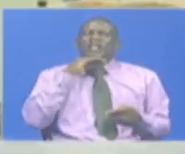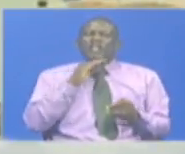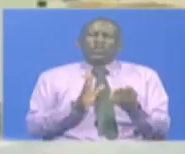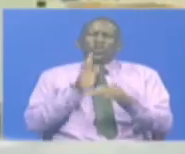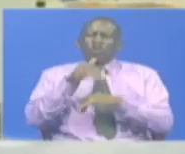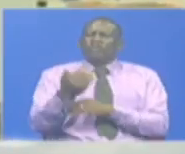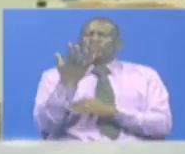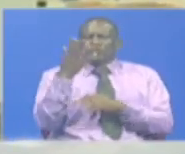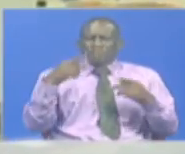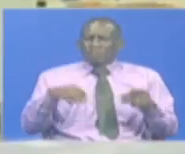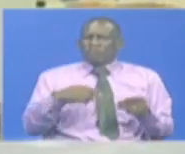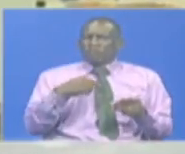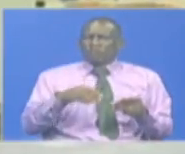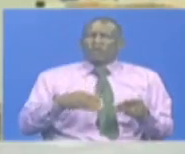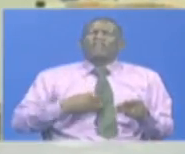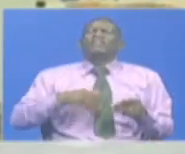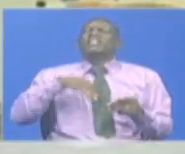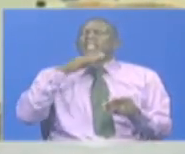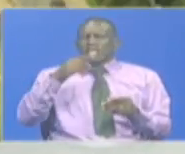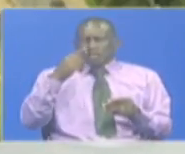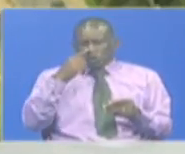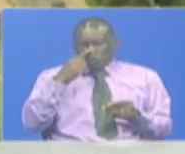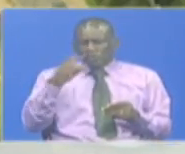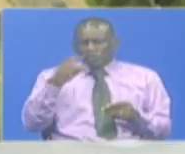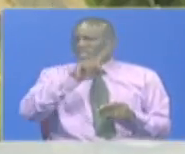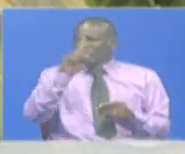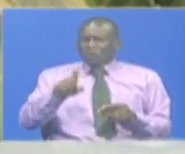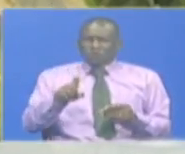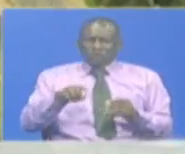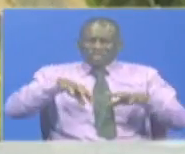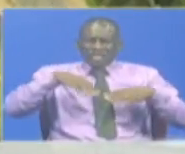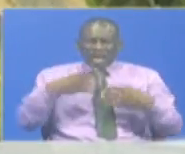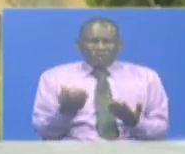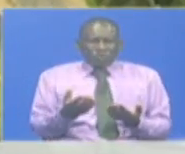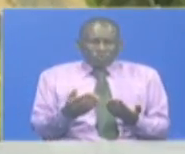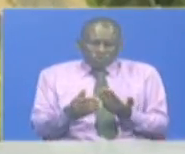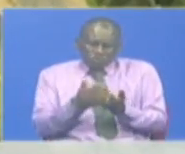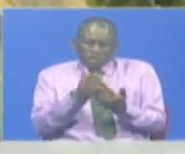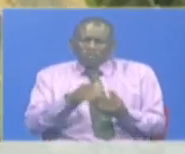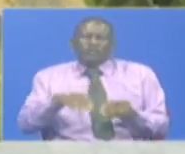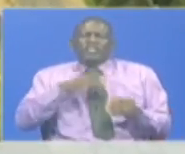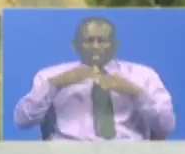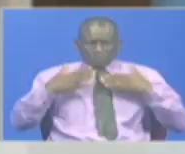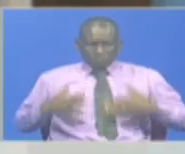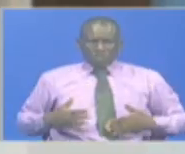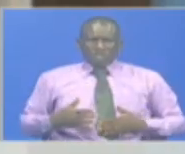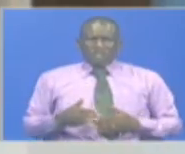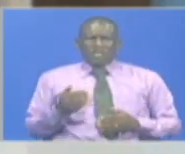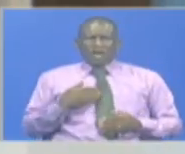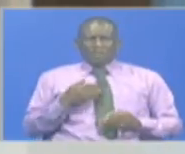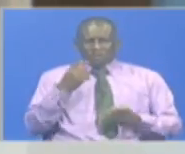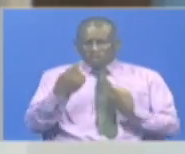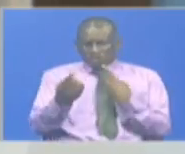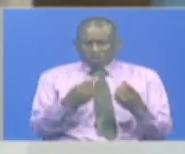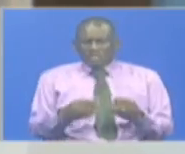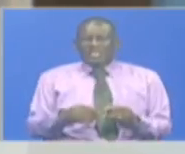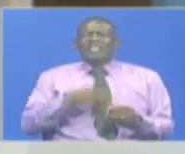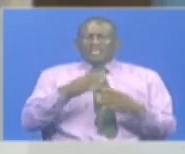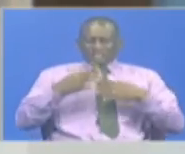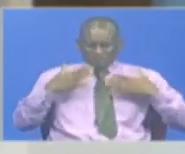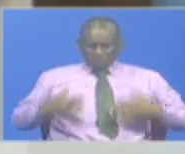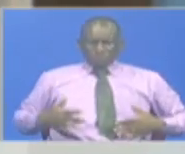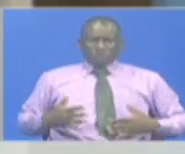here have occurred at home, and the question of how to handle the bodies has been on the lips of many. The body is